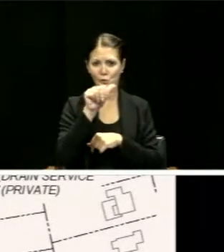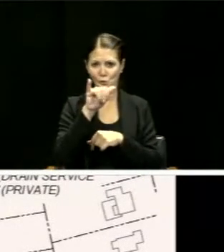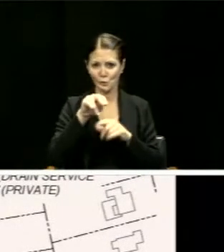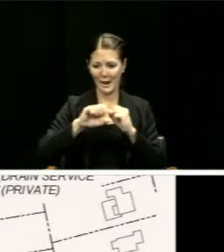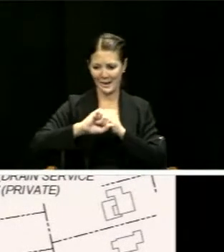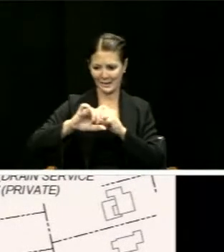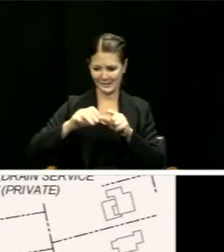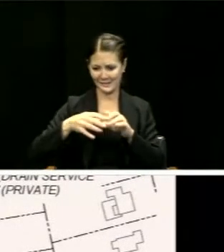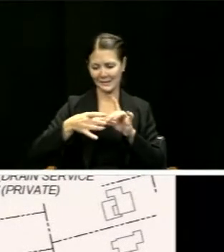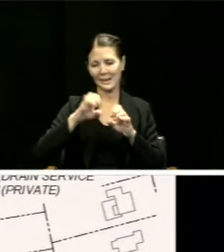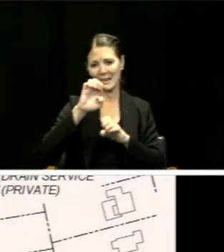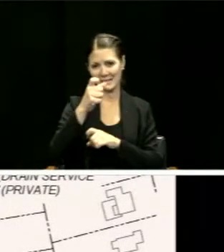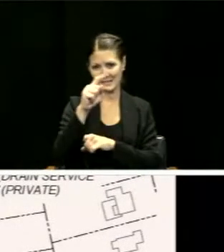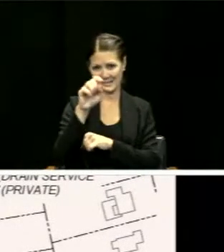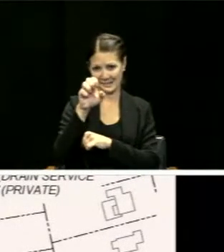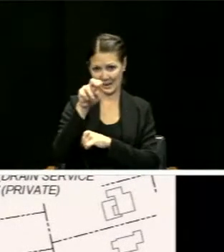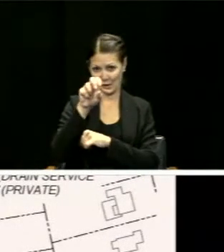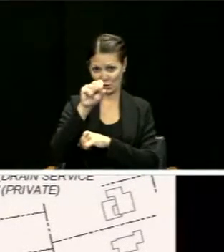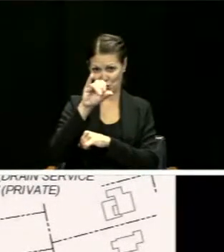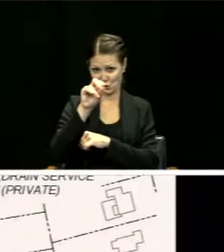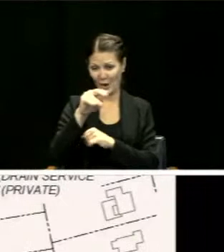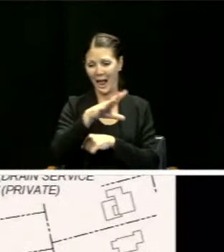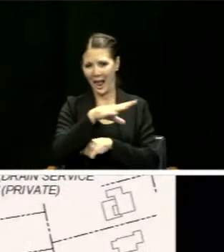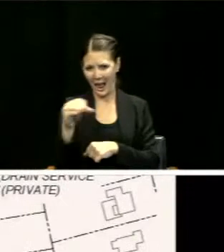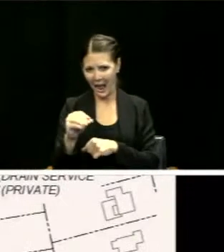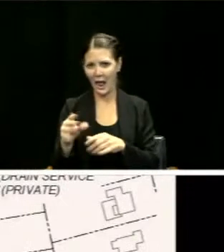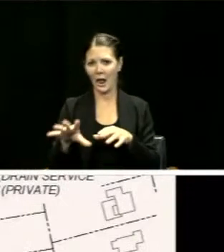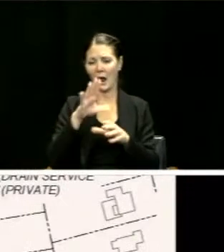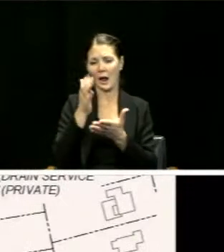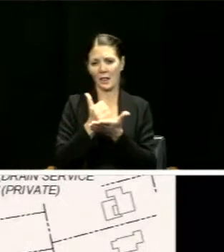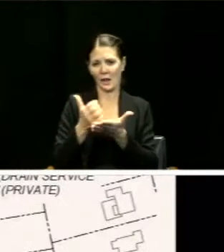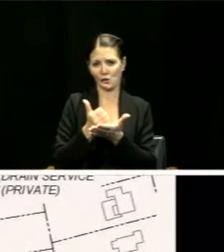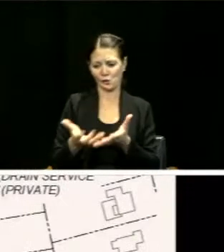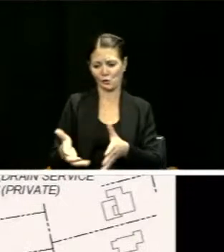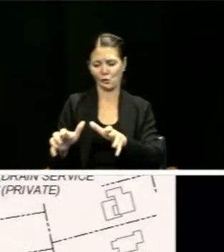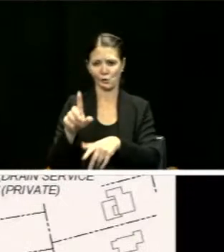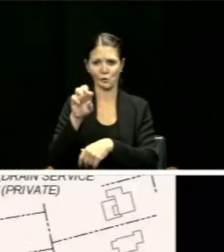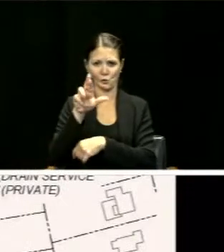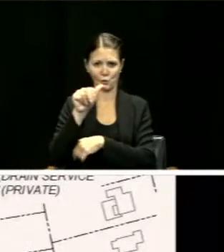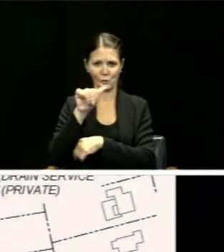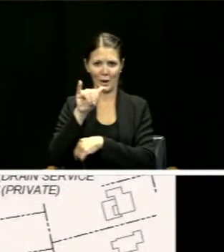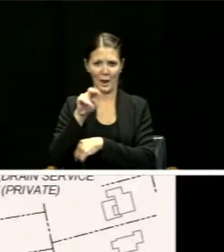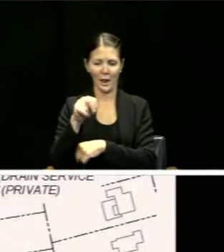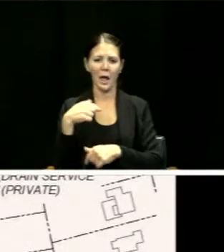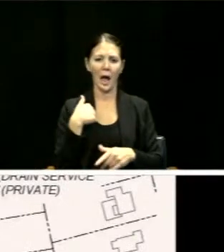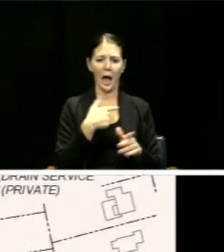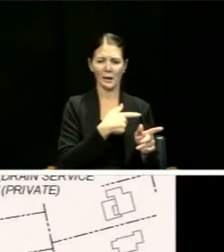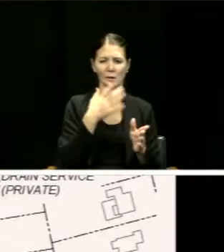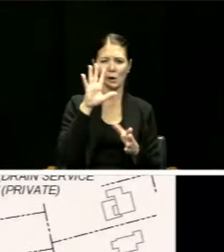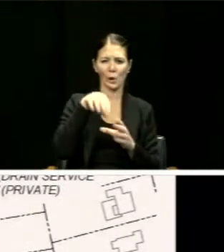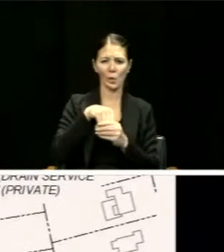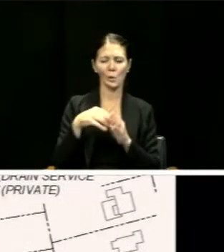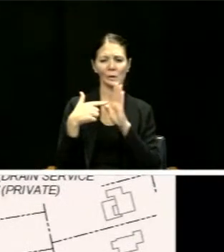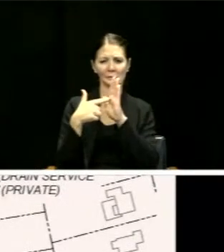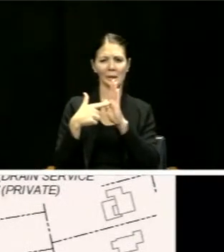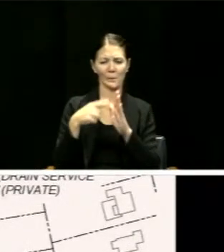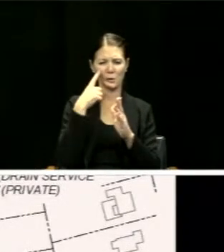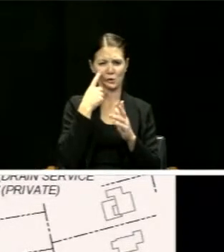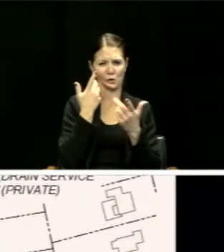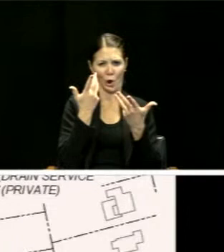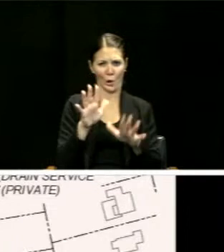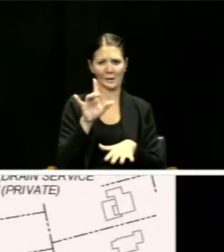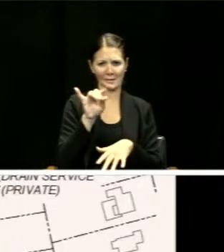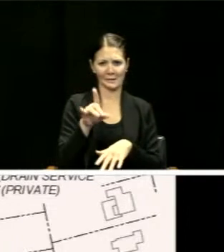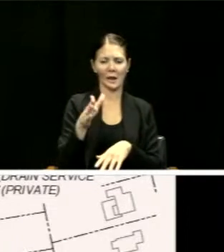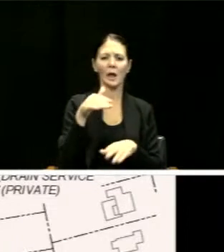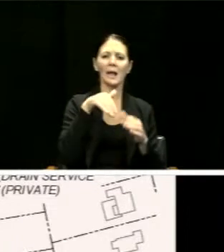then collector drains. And what I have here is an example of a location where it's already been done, and it's over in the Greenhurst